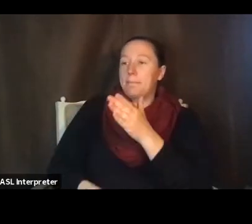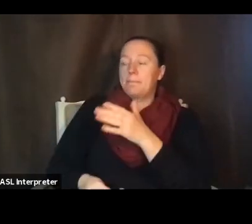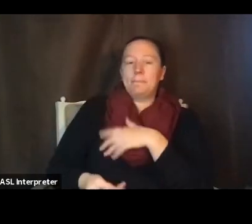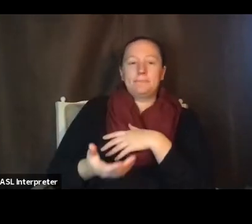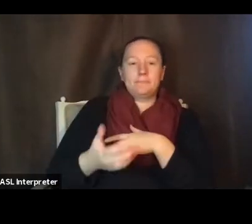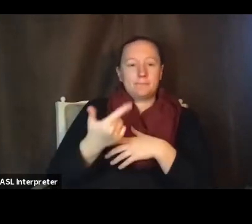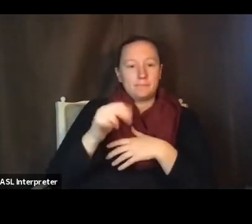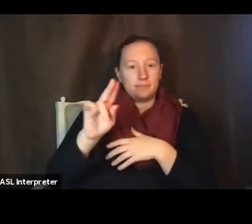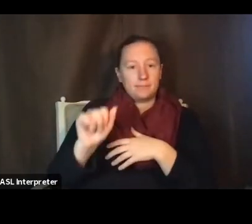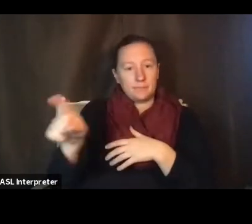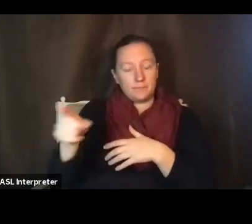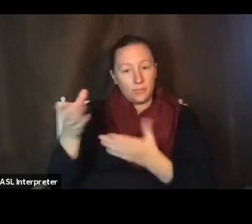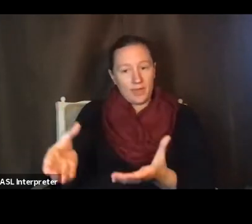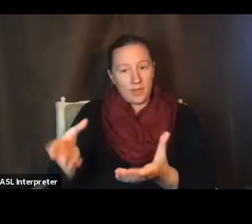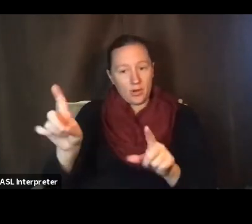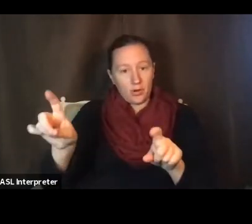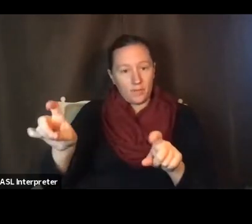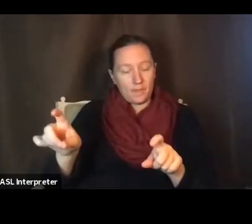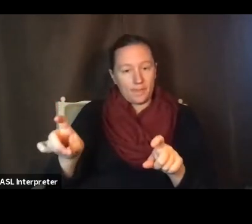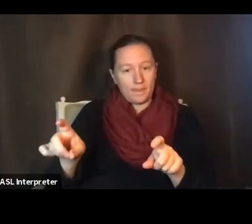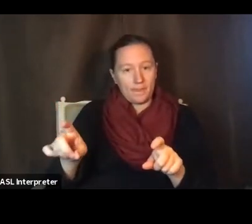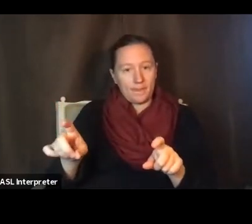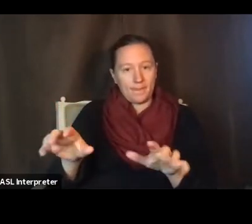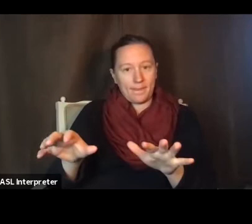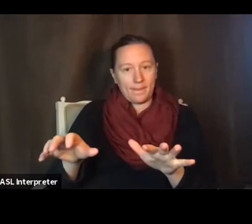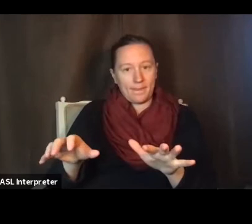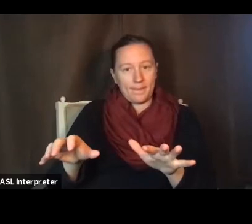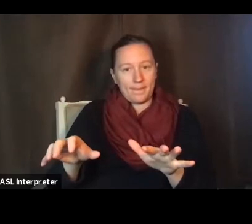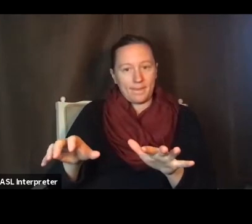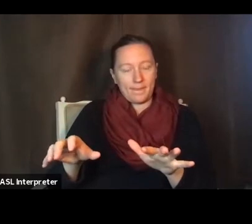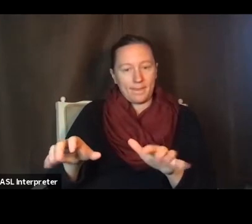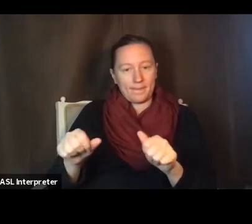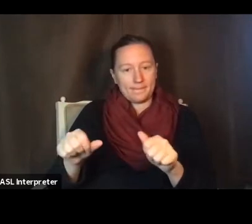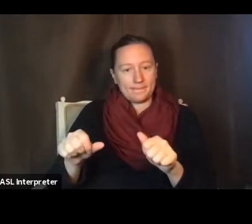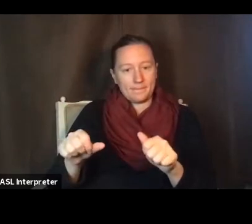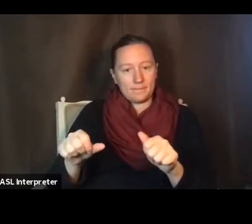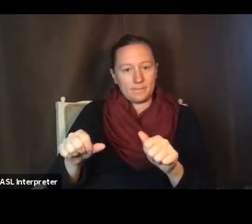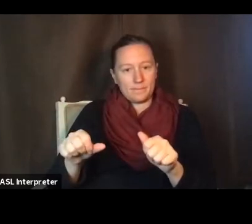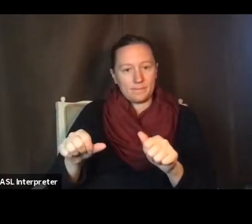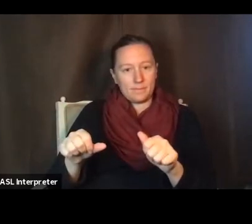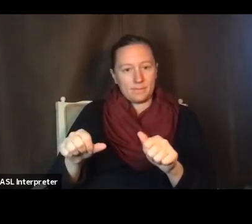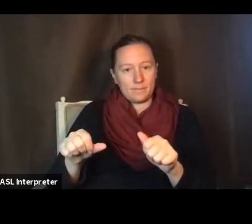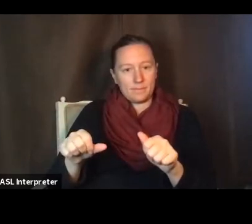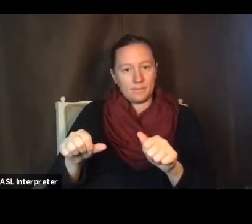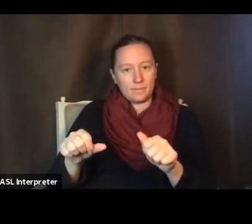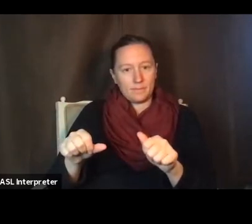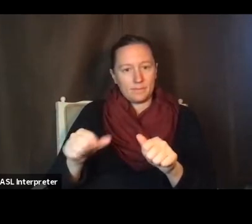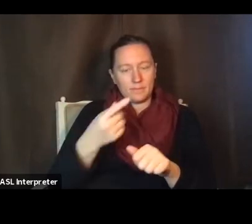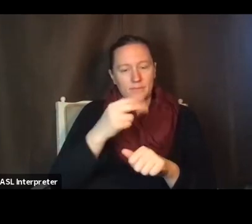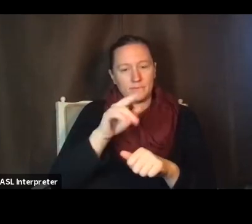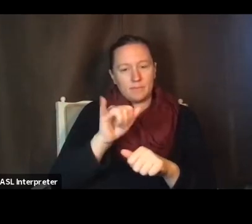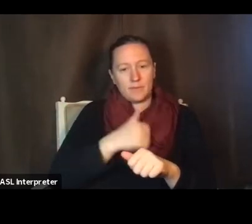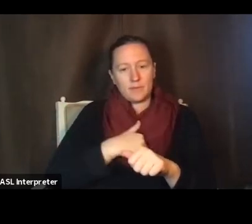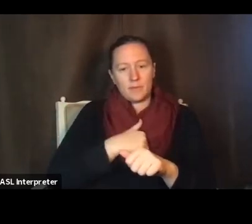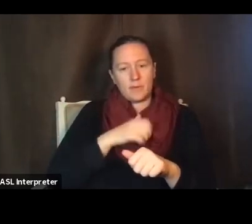Are you there, Gina? I'm so sorry about that, you guys. Can you hear me? We